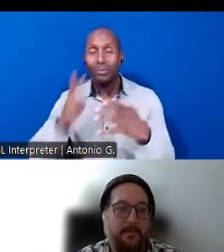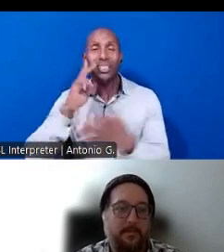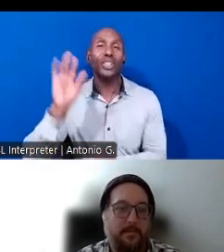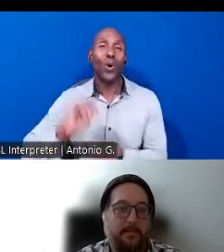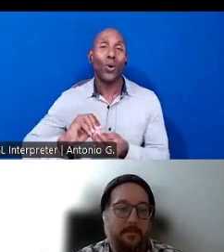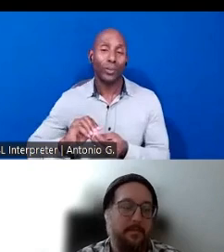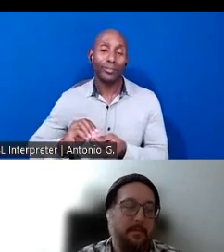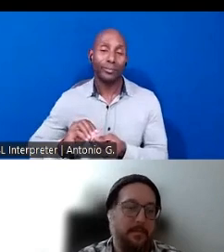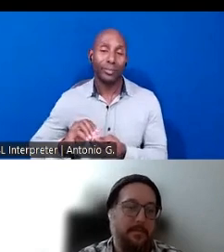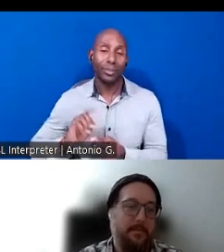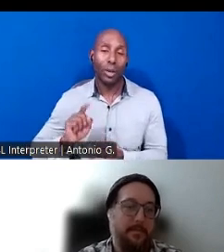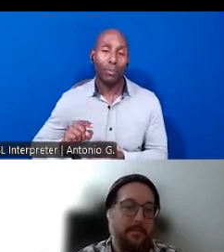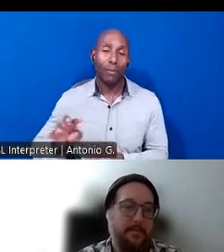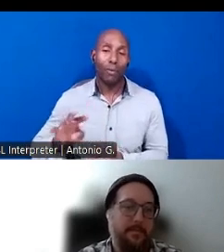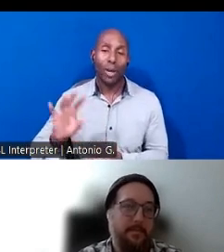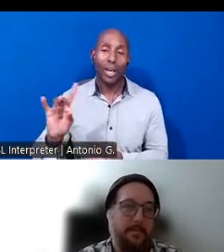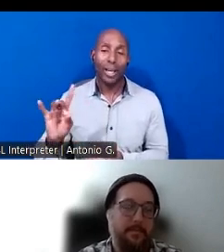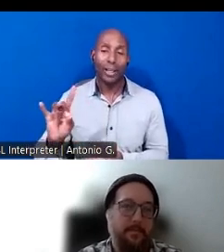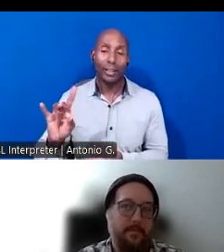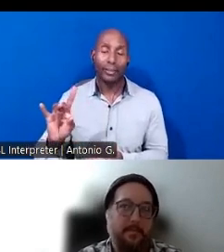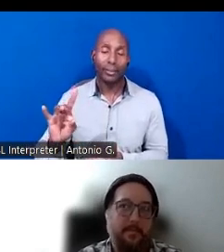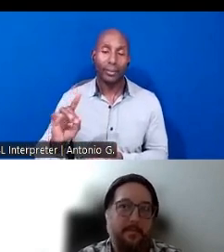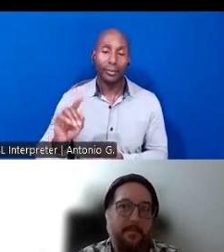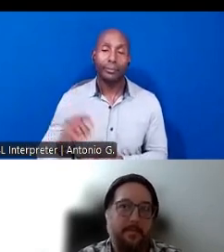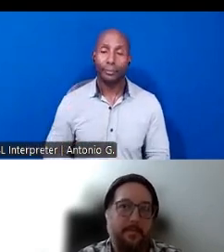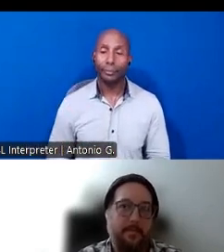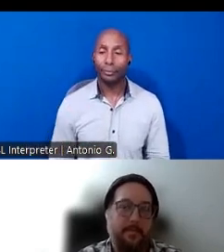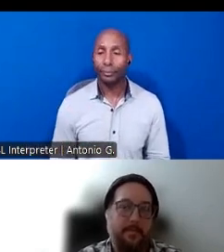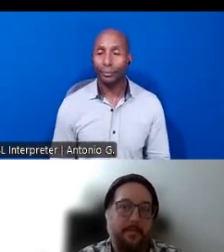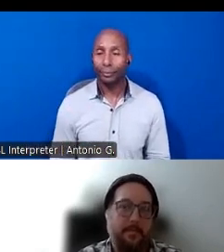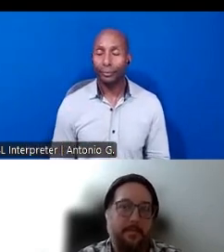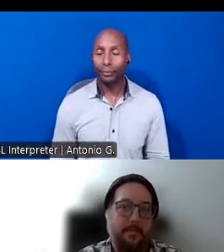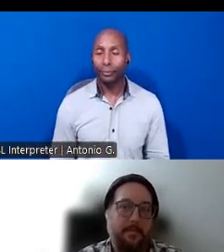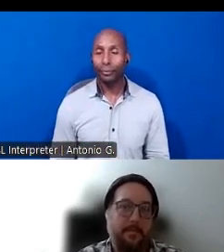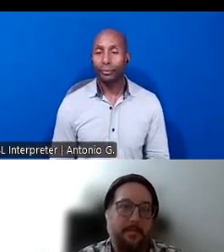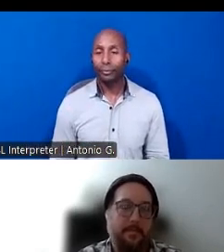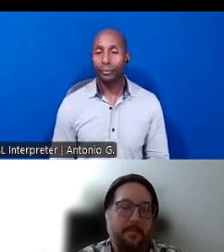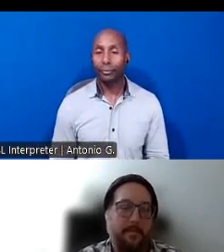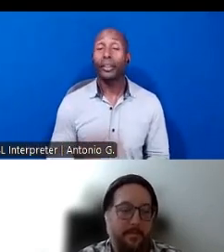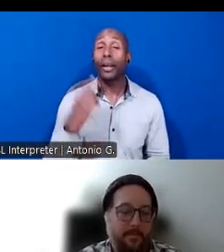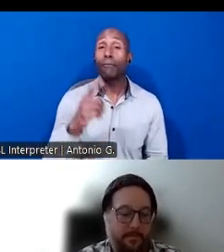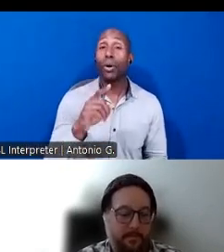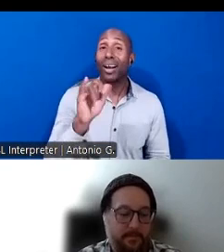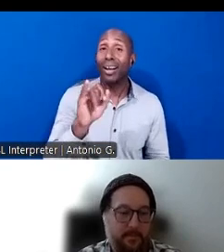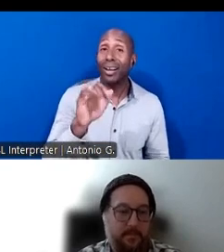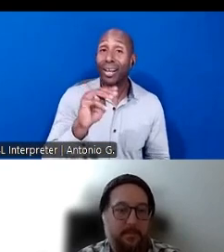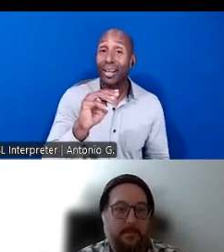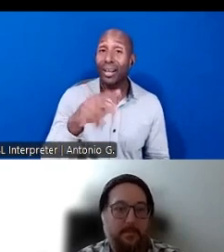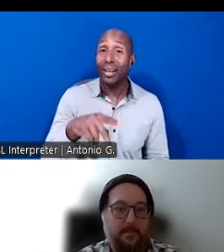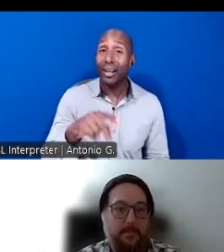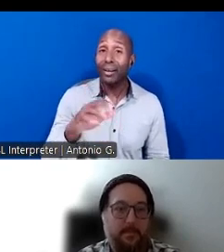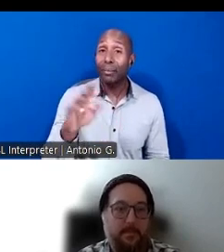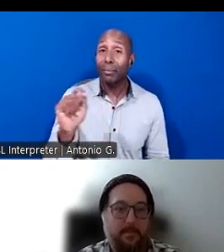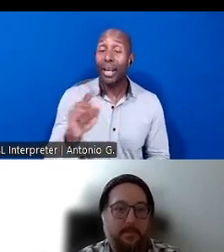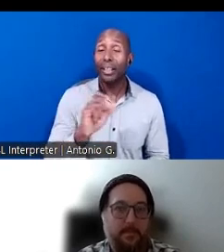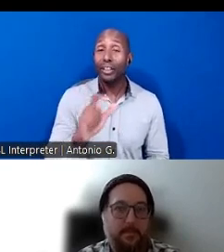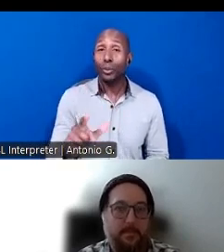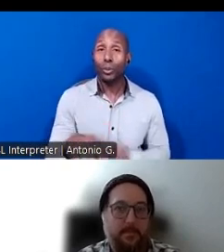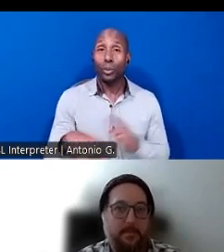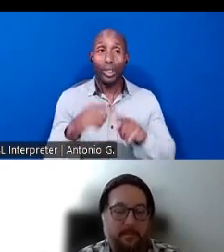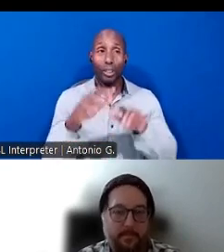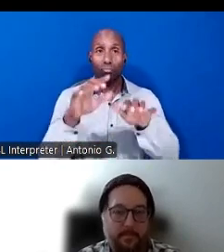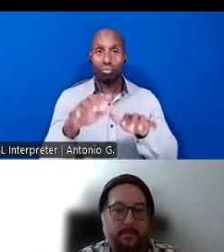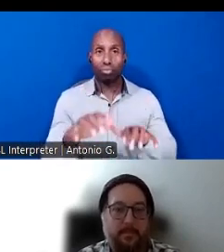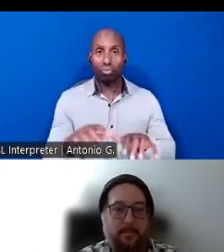have 1.48. And the forms on the impact tool, when you enter the data, they will auto total for you. So you don't